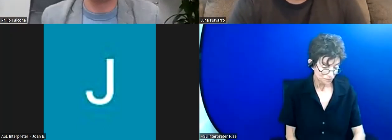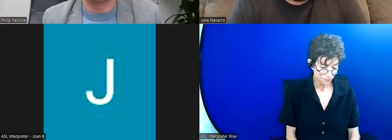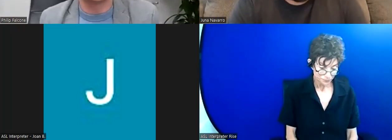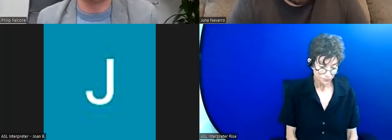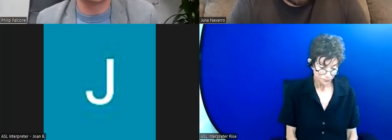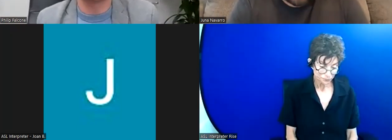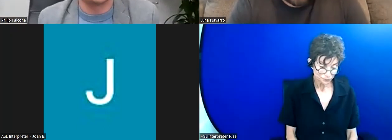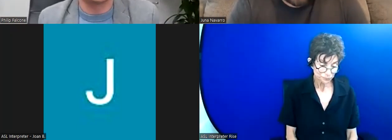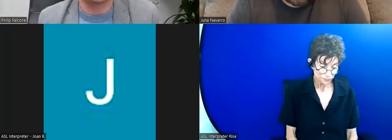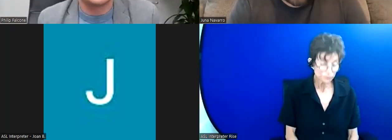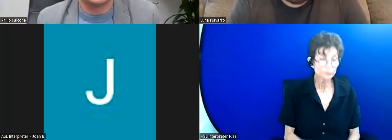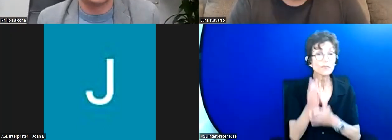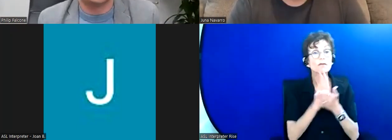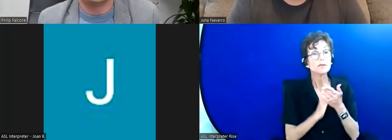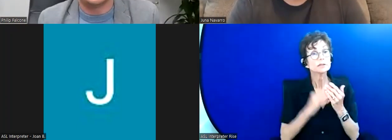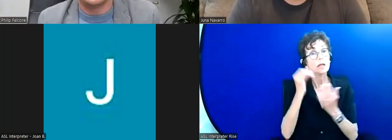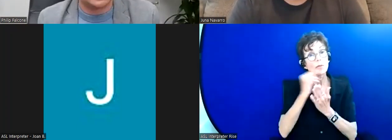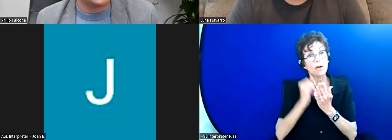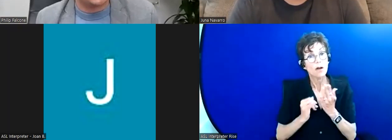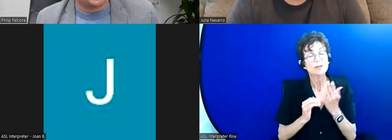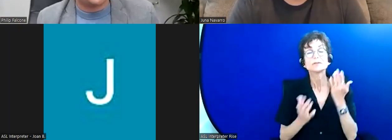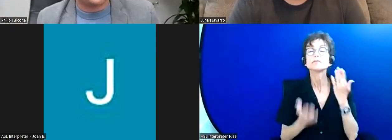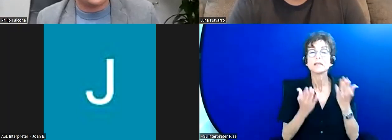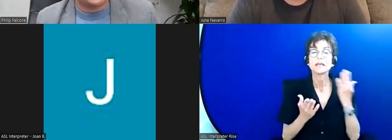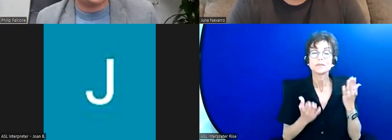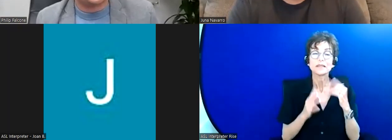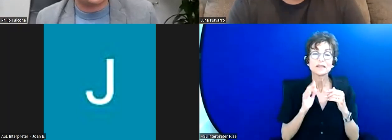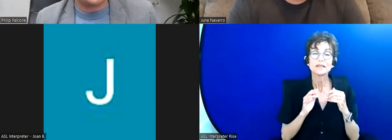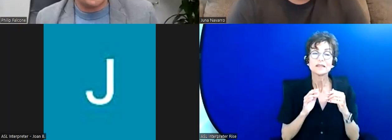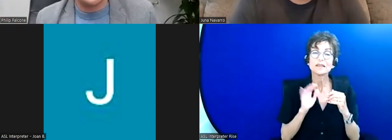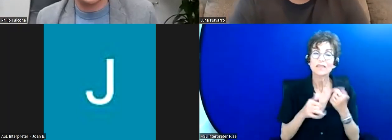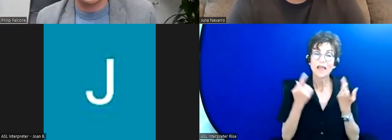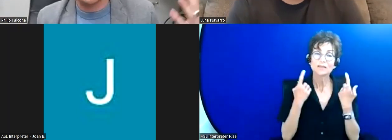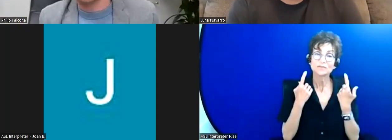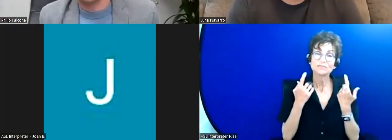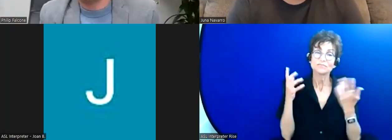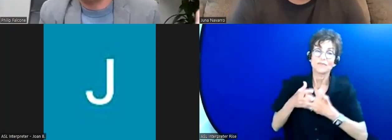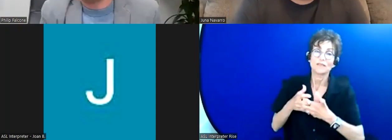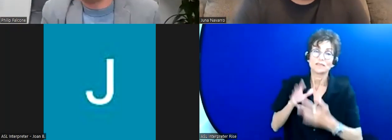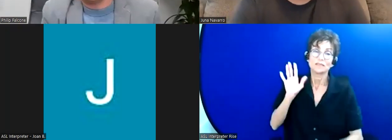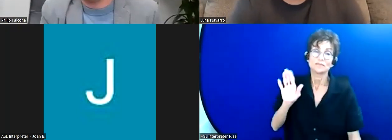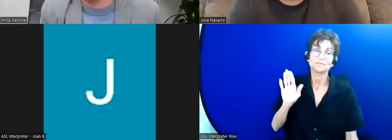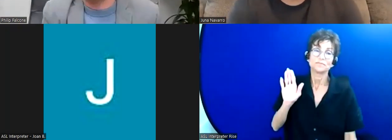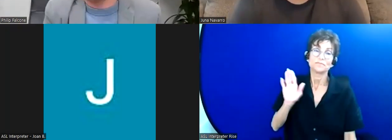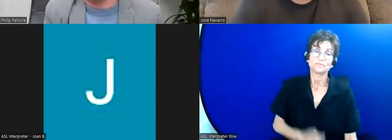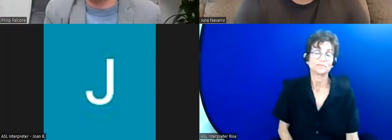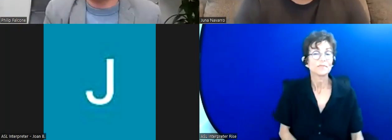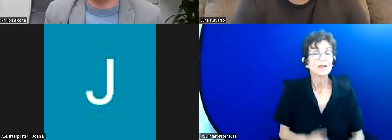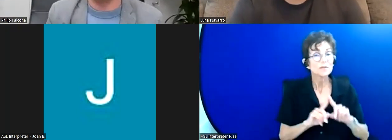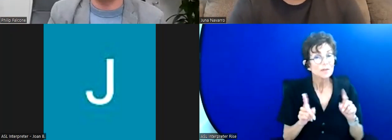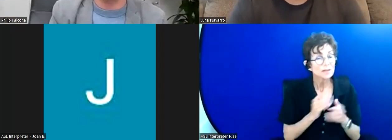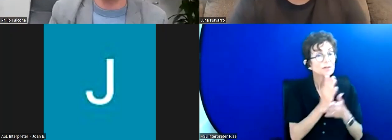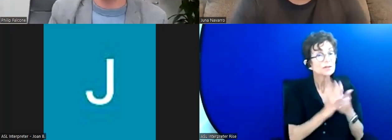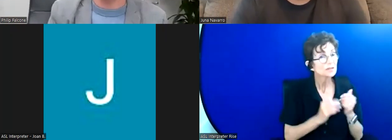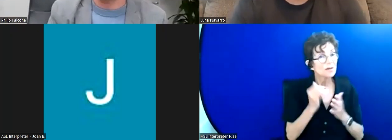I get that for some artists that works, but we largely work with artists who maybe aren't interested in doing and being in a